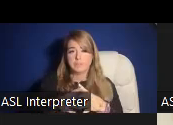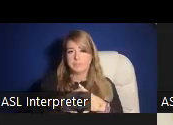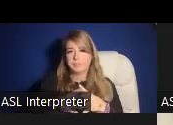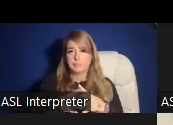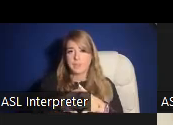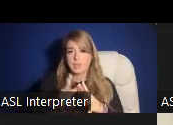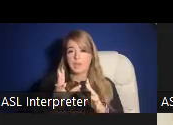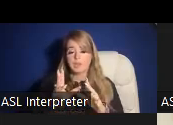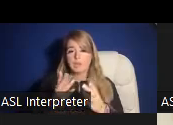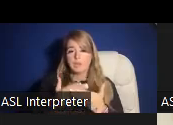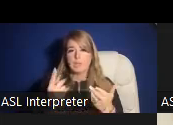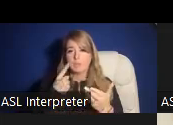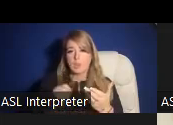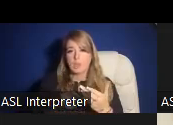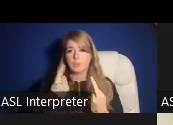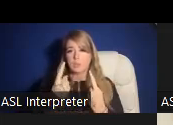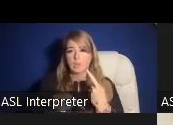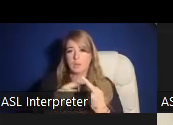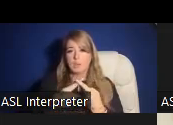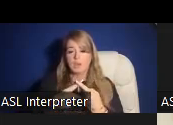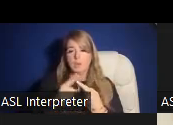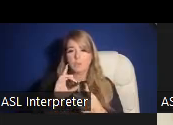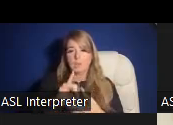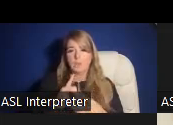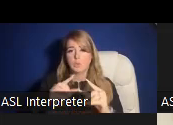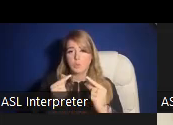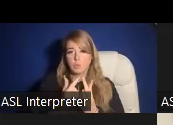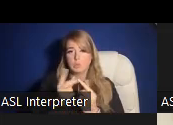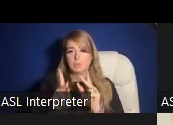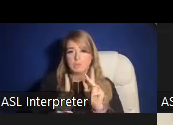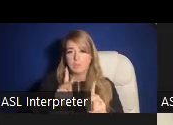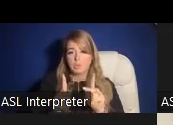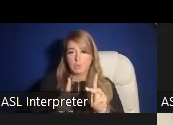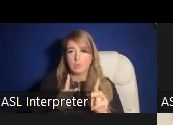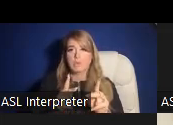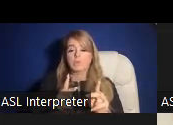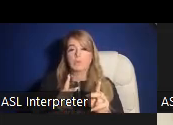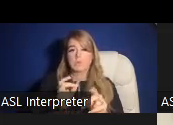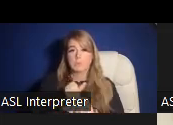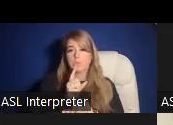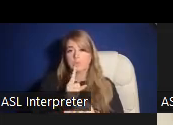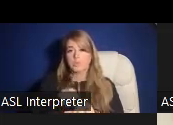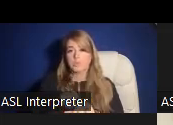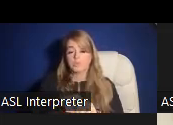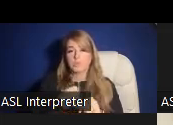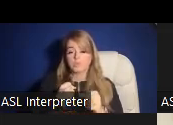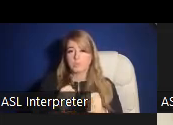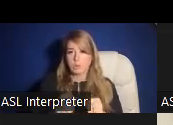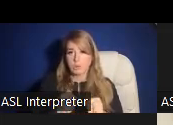folks for us to be thinking about involving groups, people that we just really think would be strong parts of